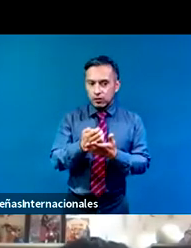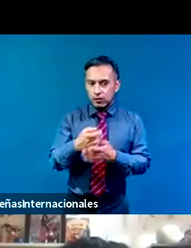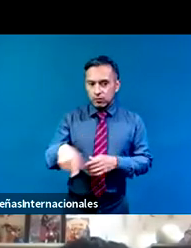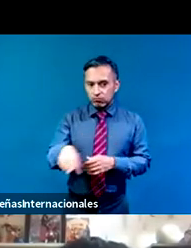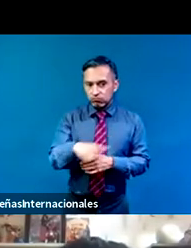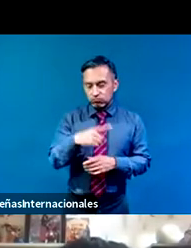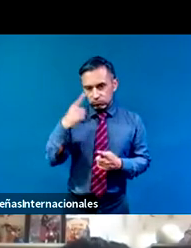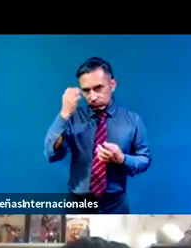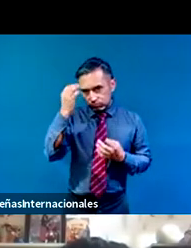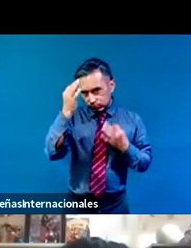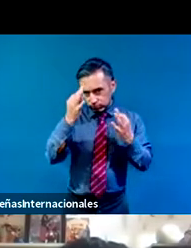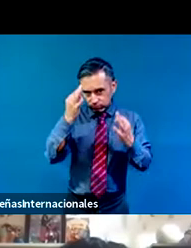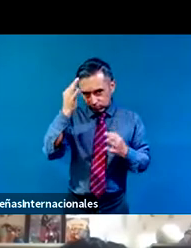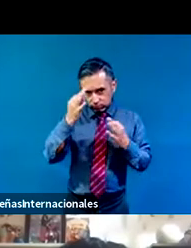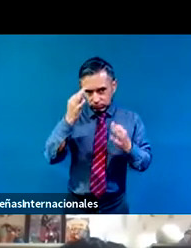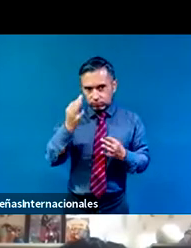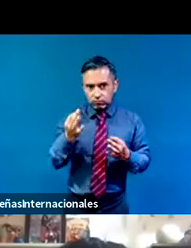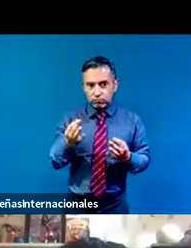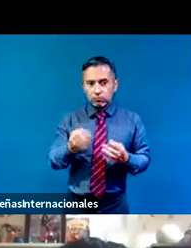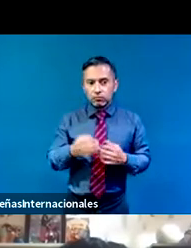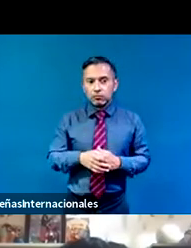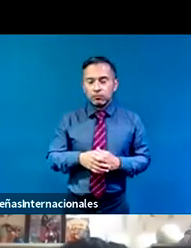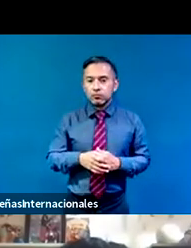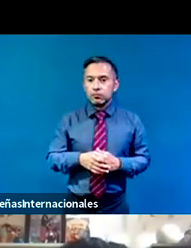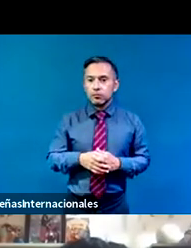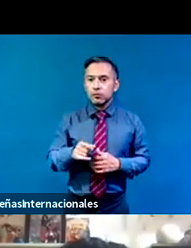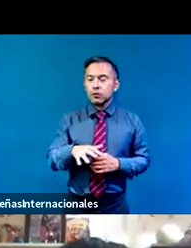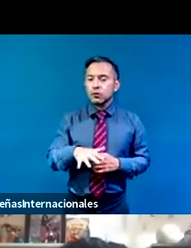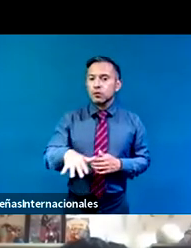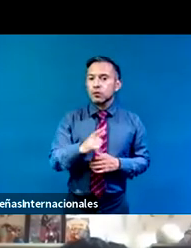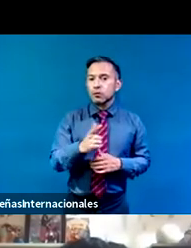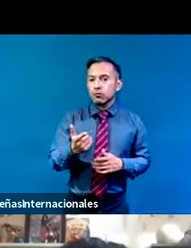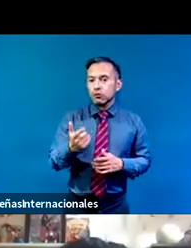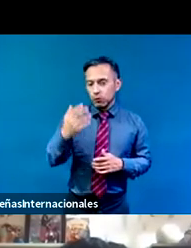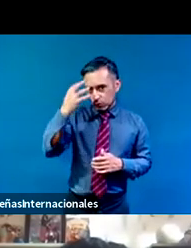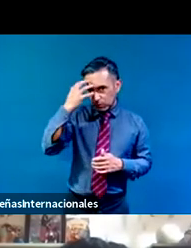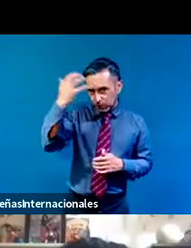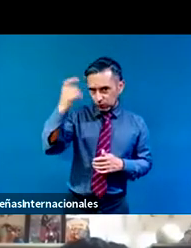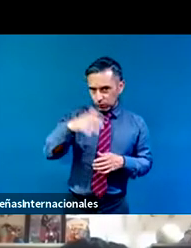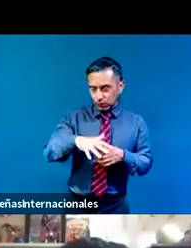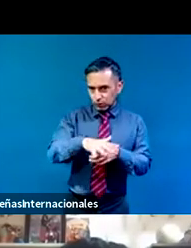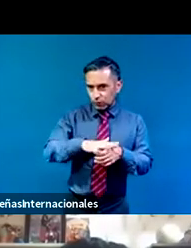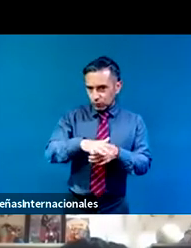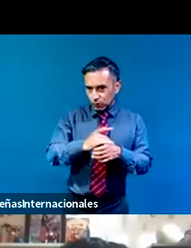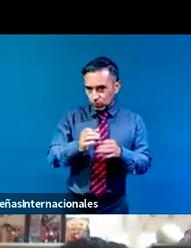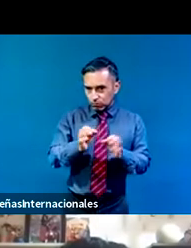government designed to actualize the vision in the blueprint could